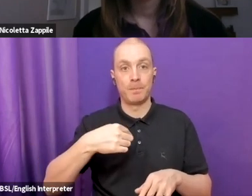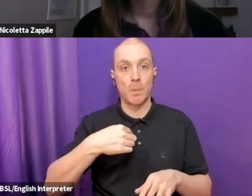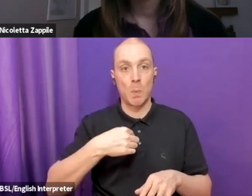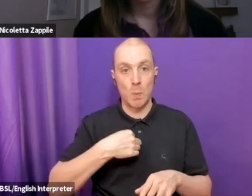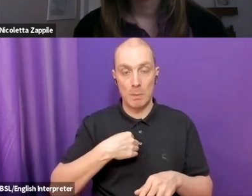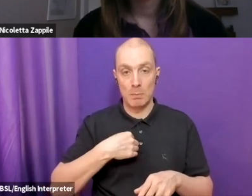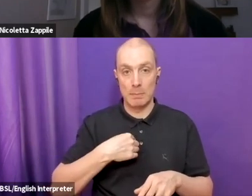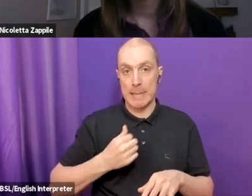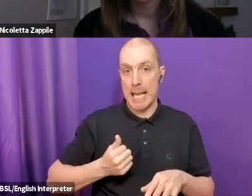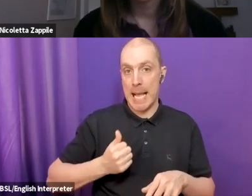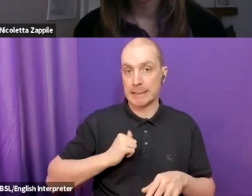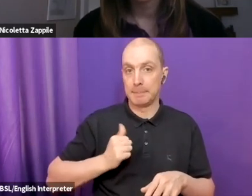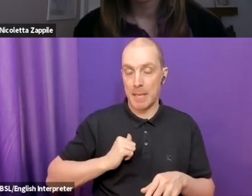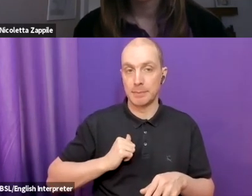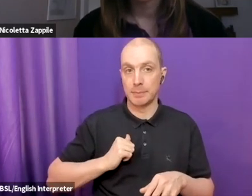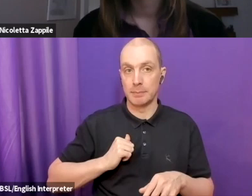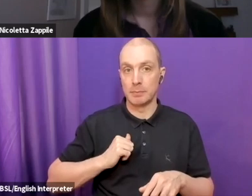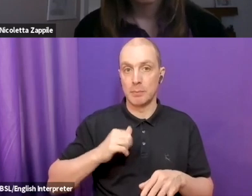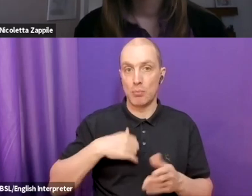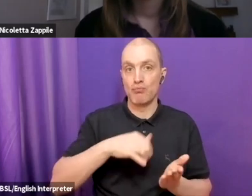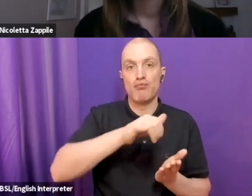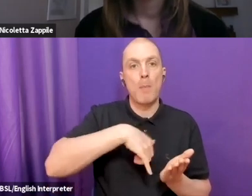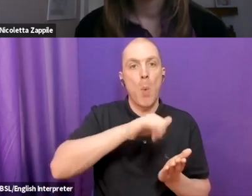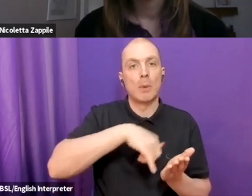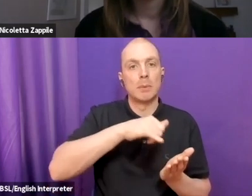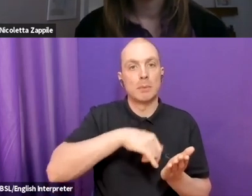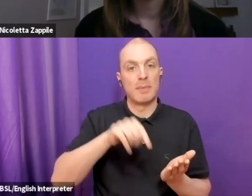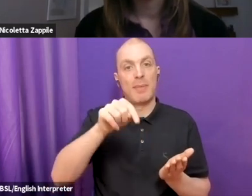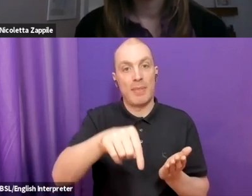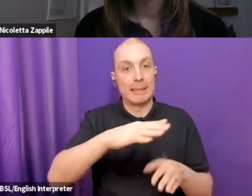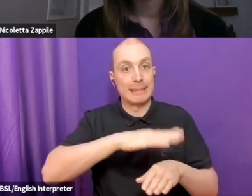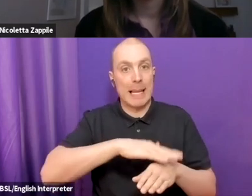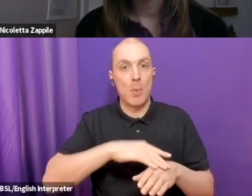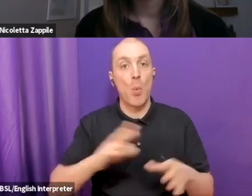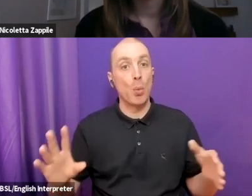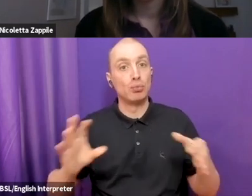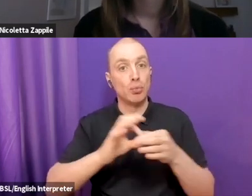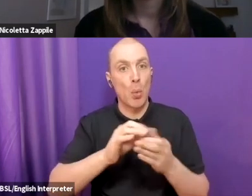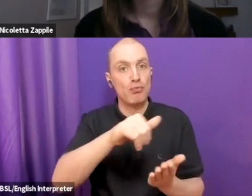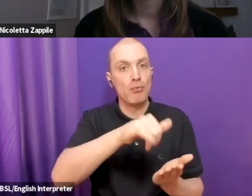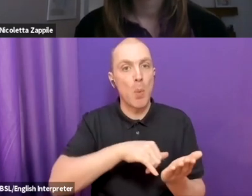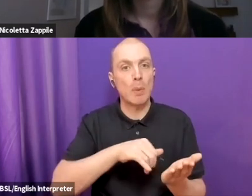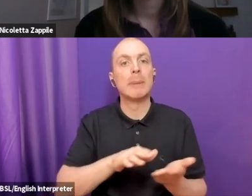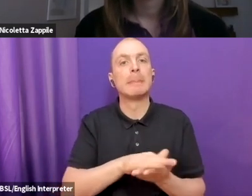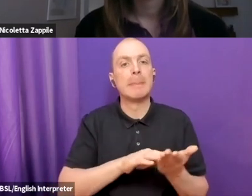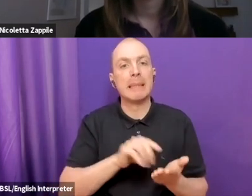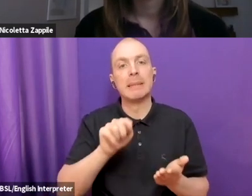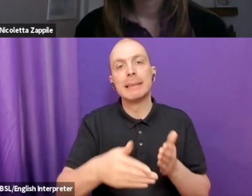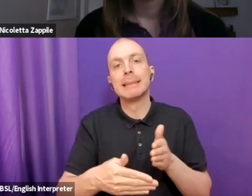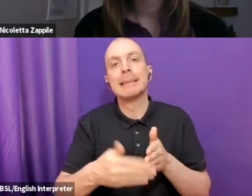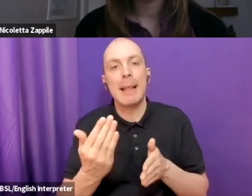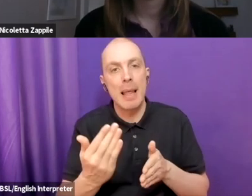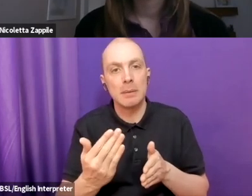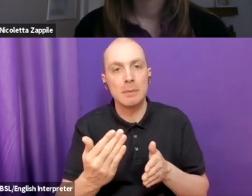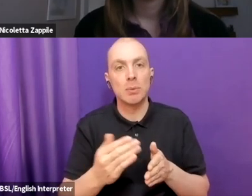put either our single reports in, or if we're doing a kind of joint one, that's the sort of deadline for that. So there's a sort of 6-month gap, isn't